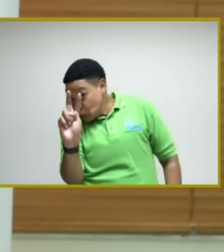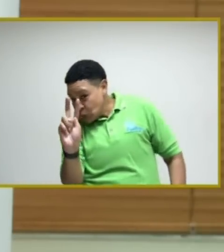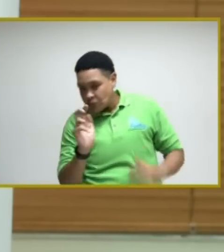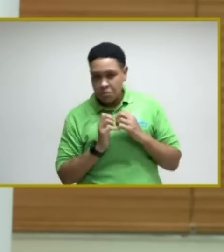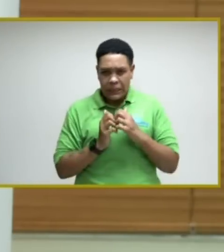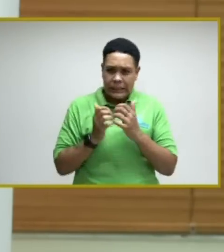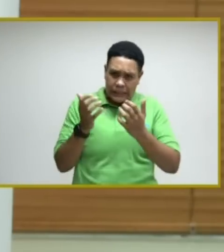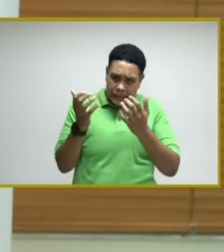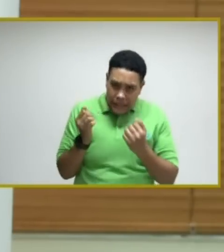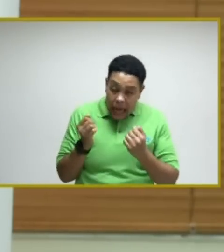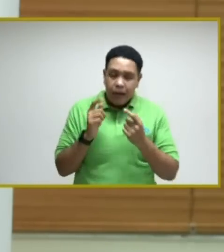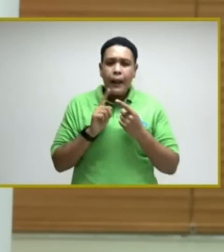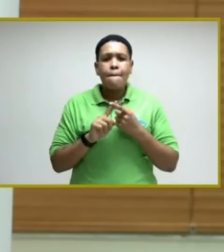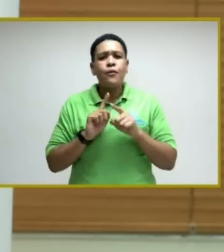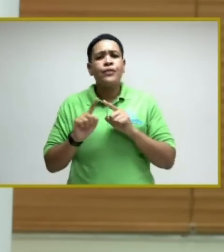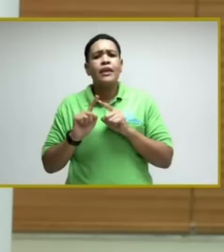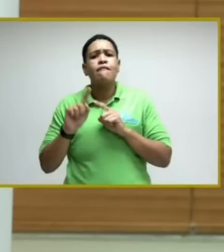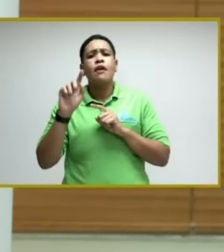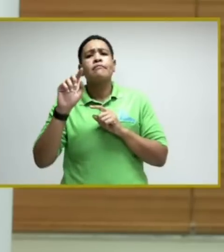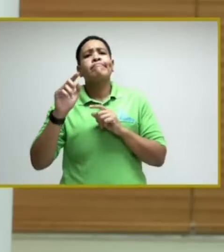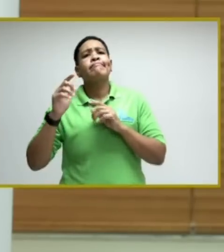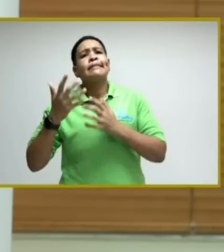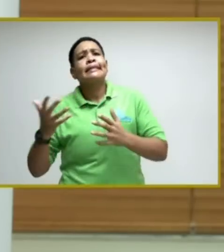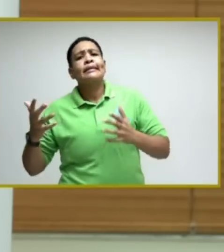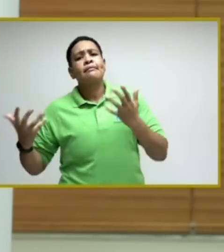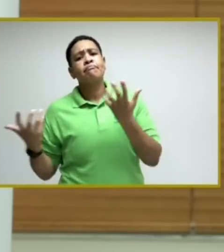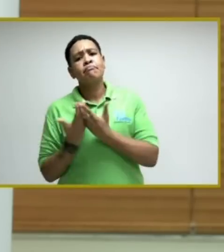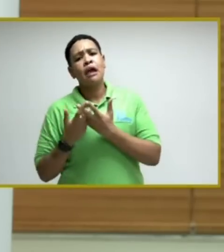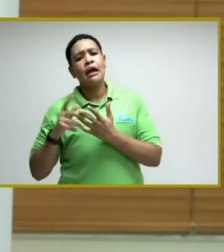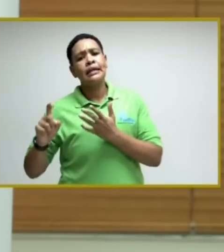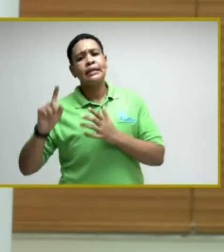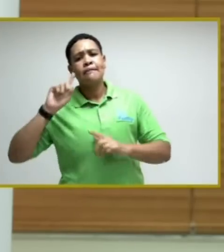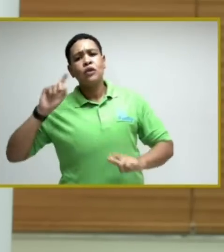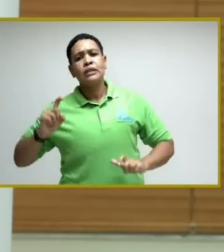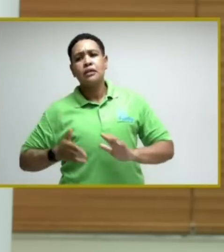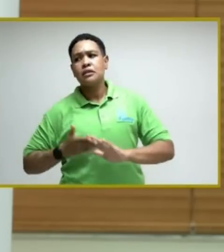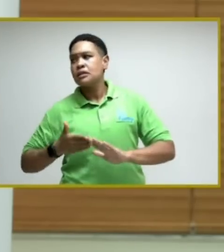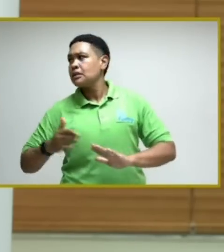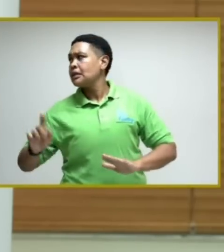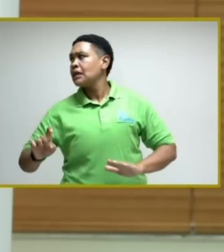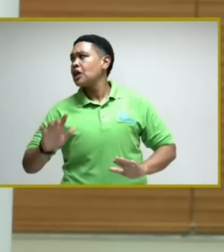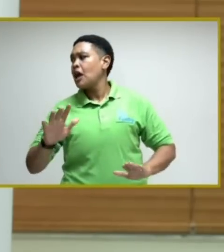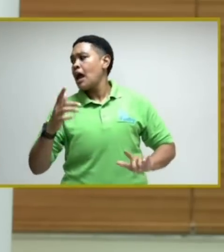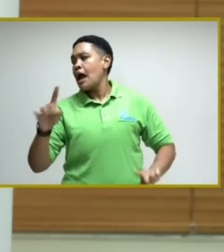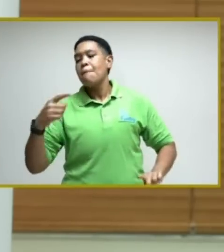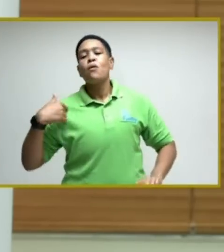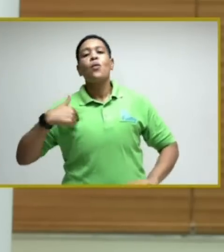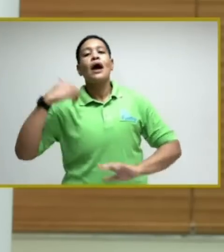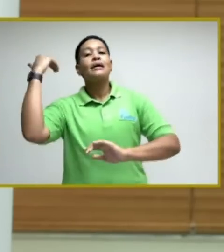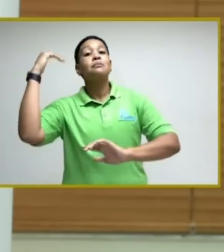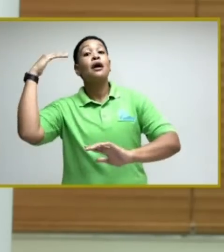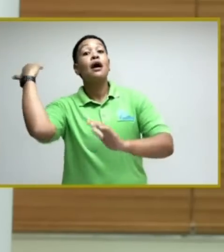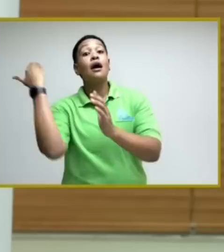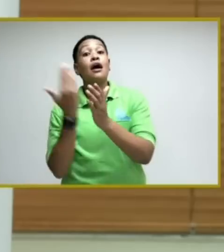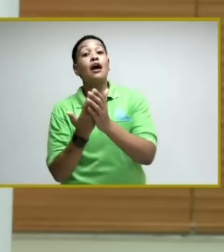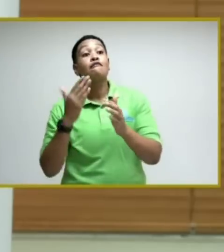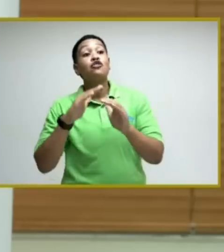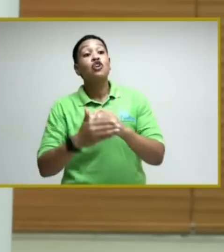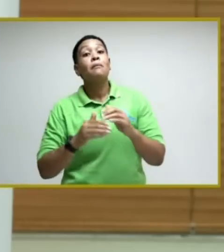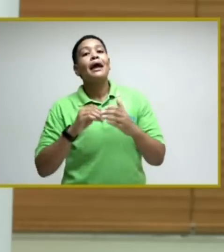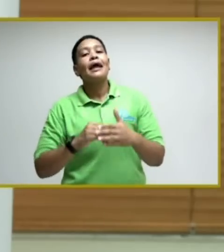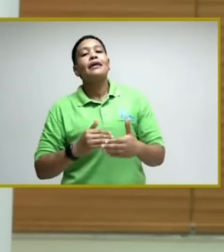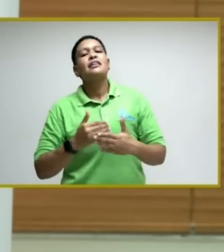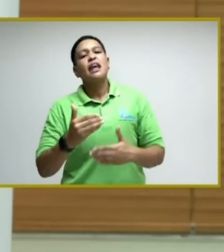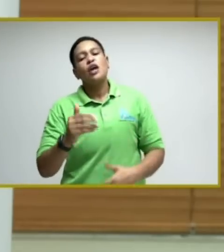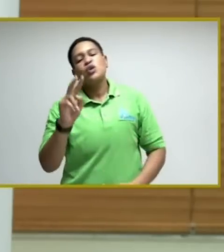and the reagents that are necessary. And we expect arrival in the country within the next 2 to